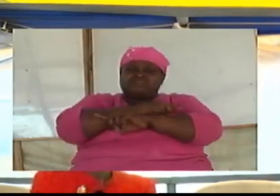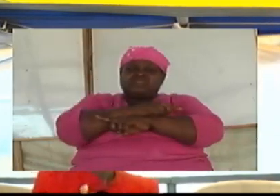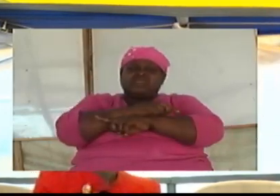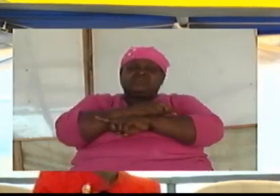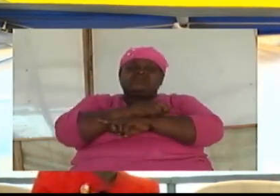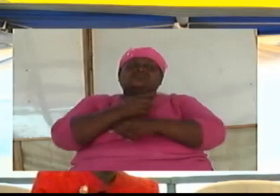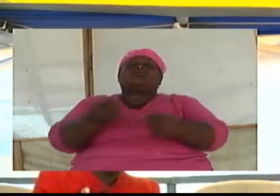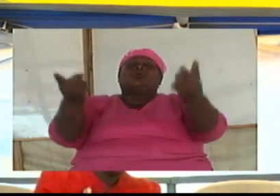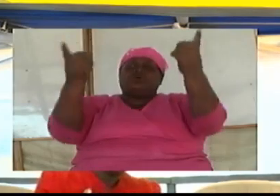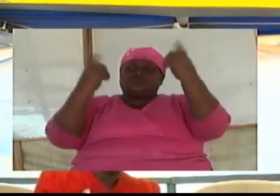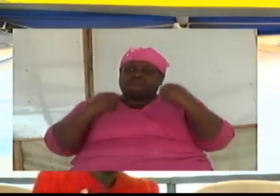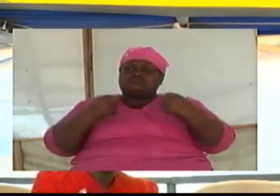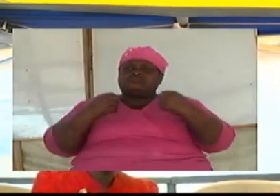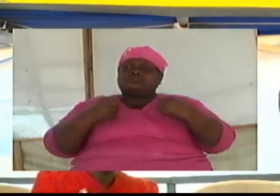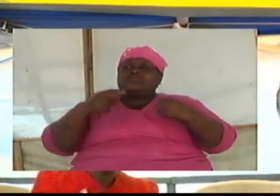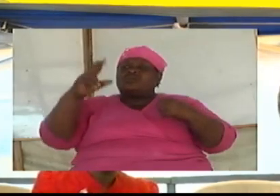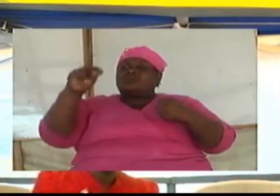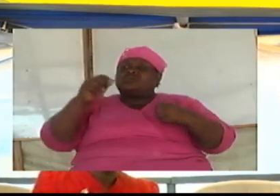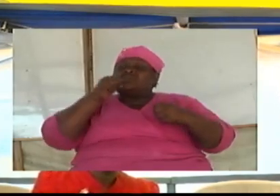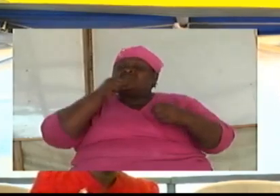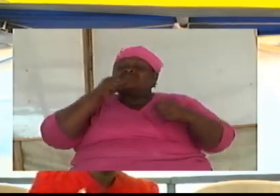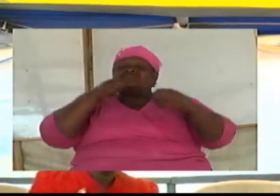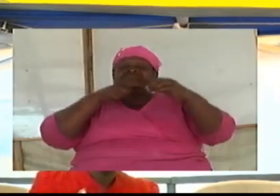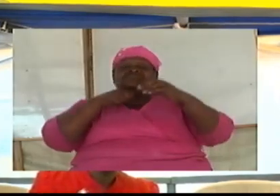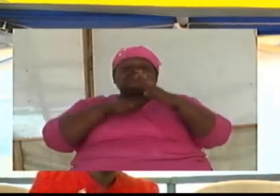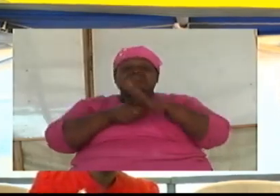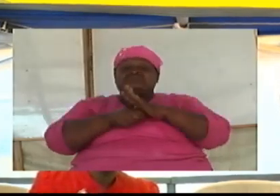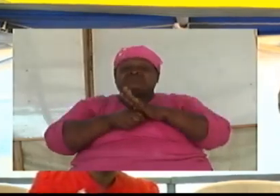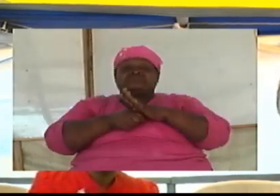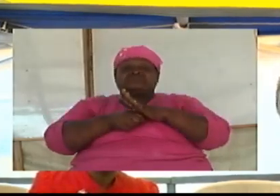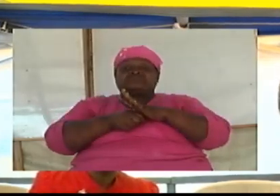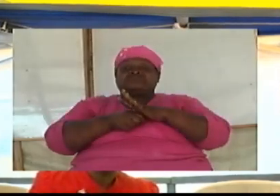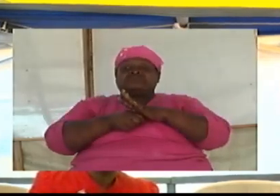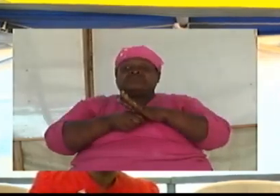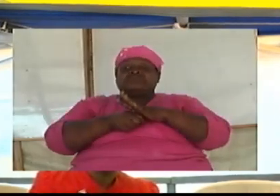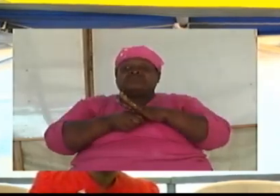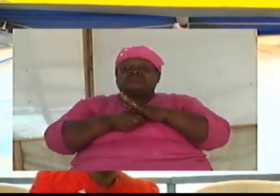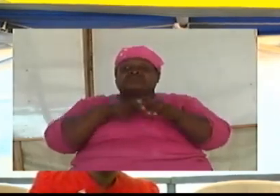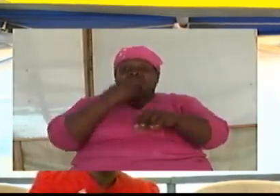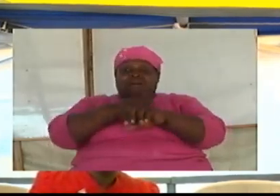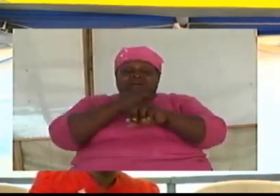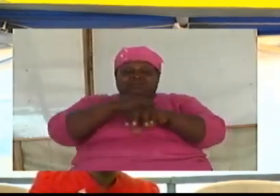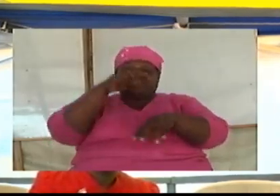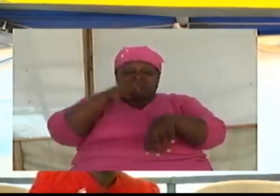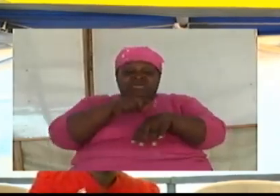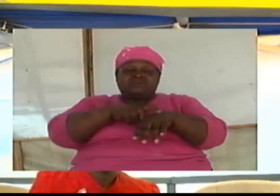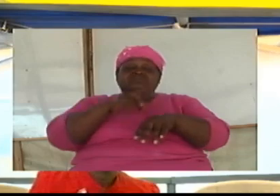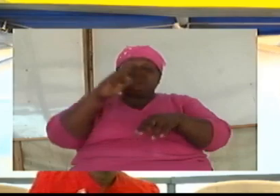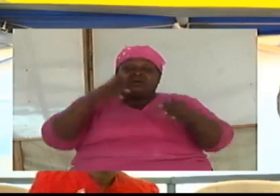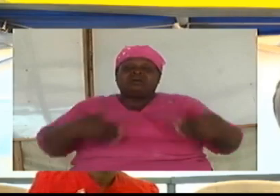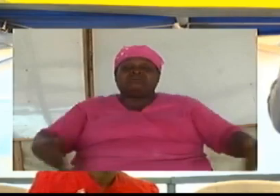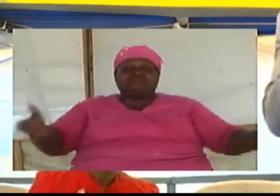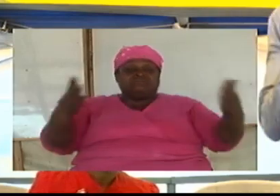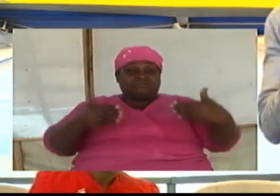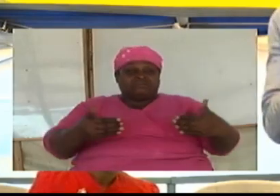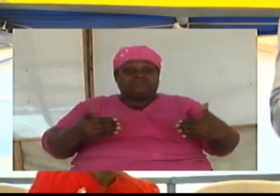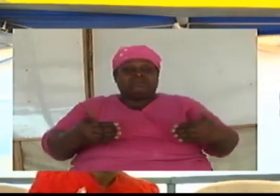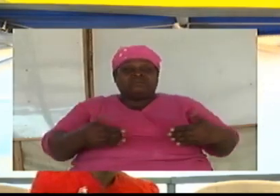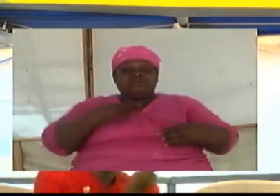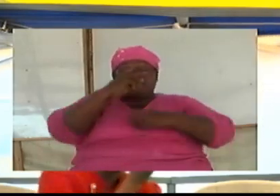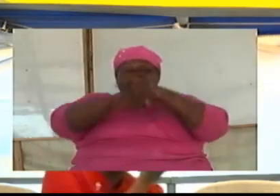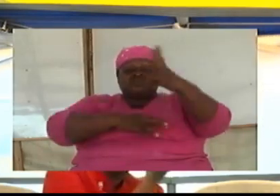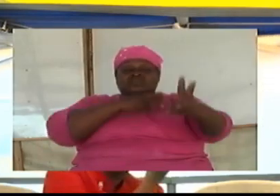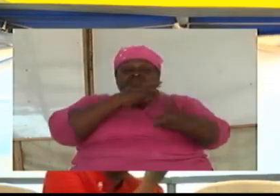no secret that perilous times are here. Praise the Lord Jesus. The world is in a time